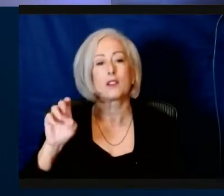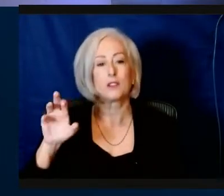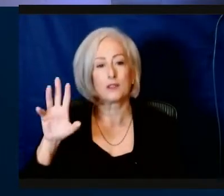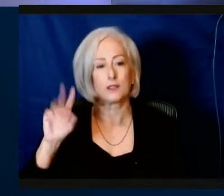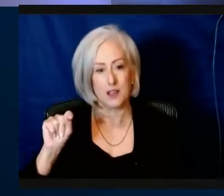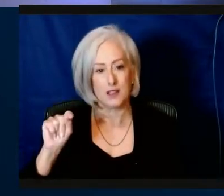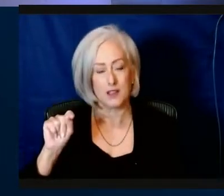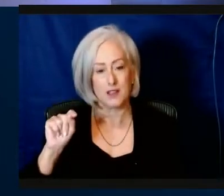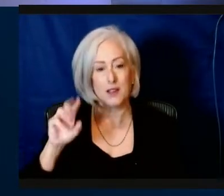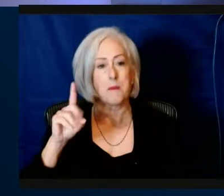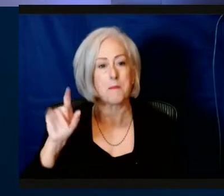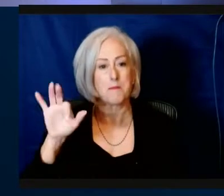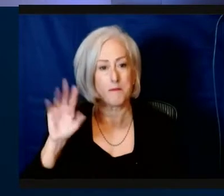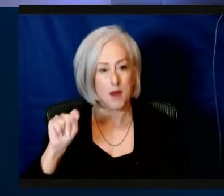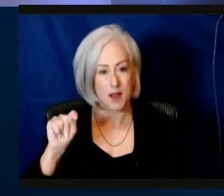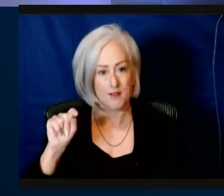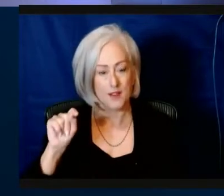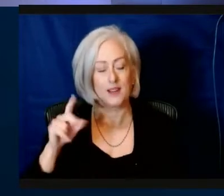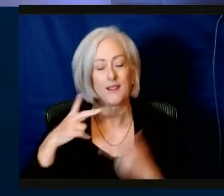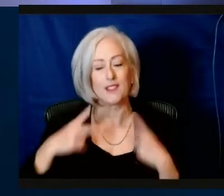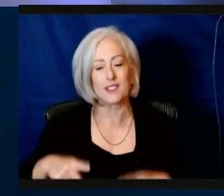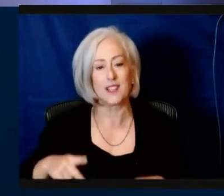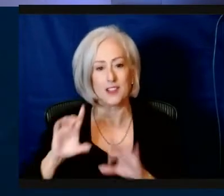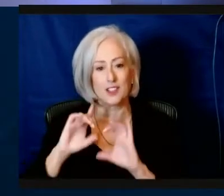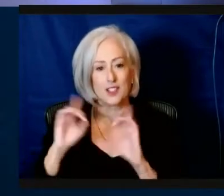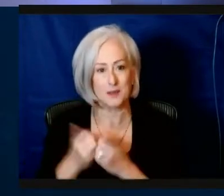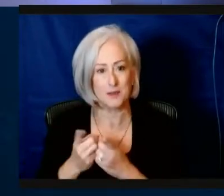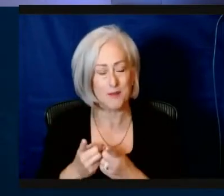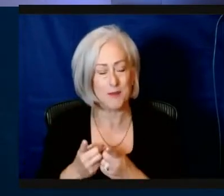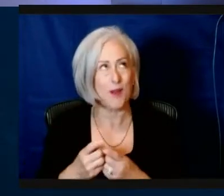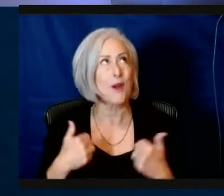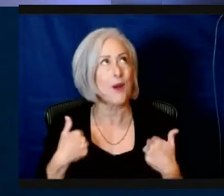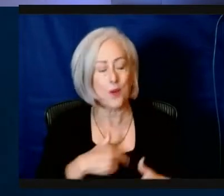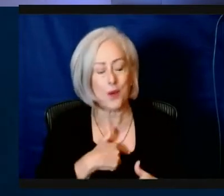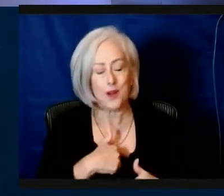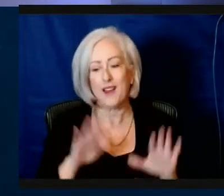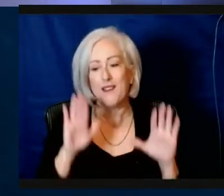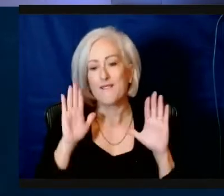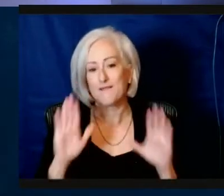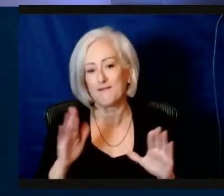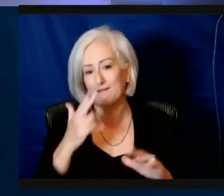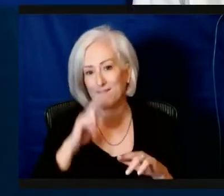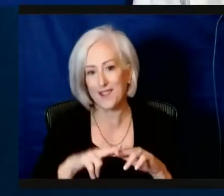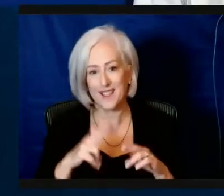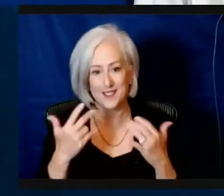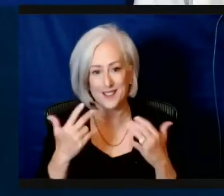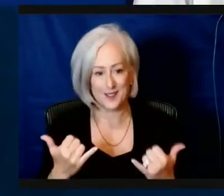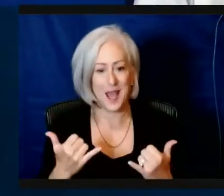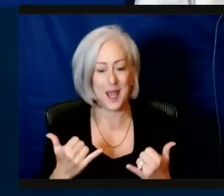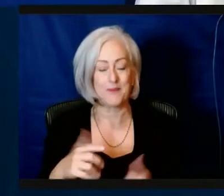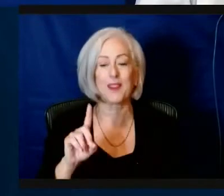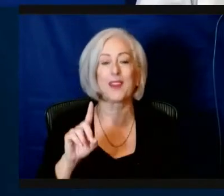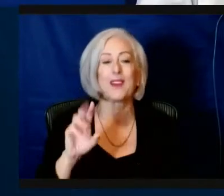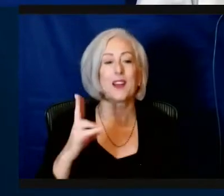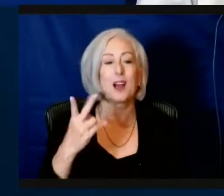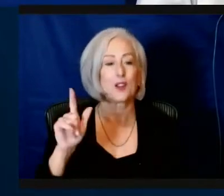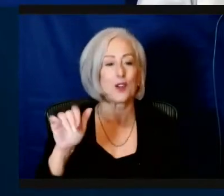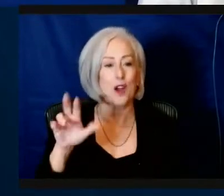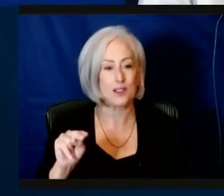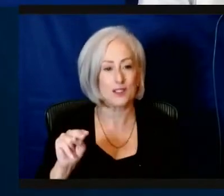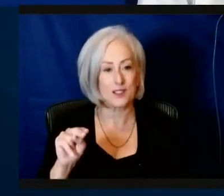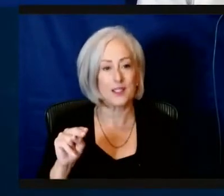you all for being with us. This is going to be a hoot. We're going to have a lot of fun today. We're also going to hear from Dr. Dana Hawkinson, Medical Director of Infection Prevention and